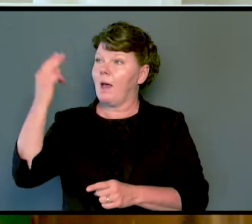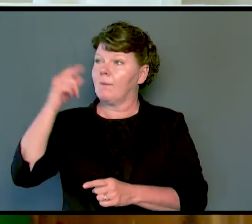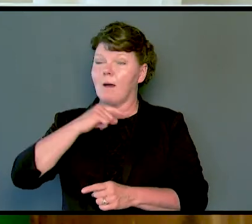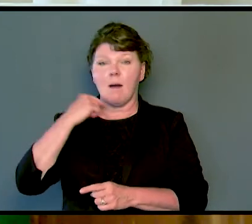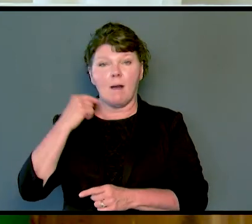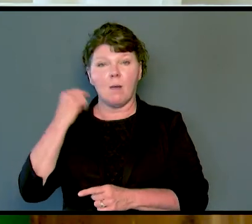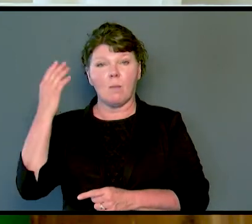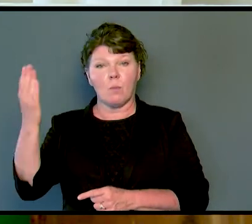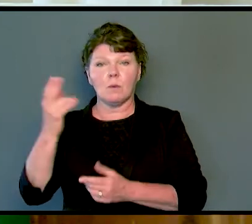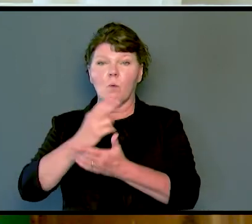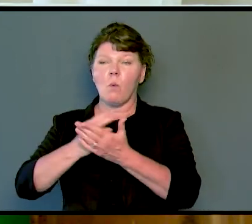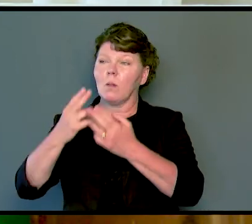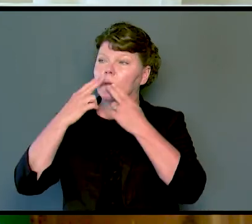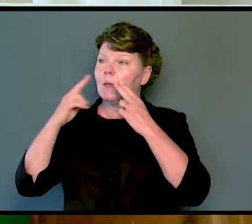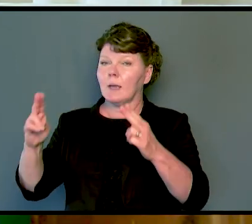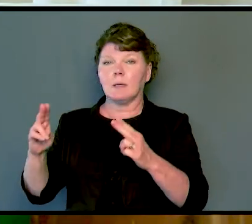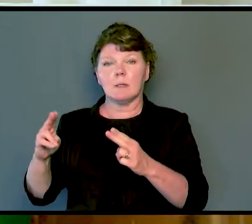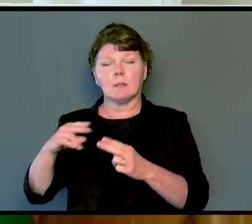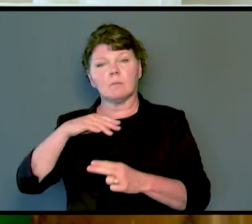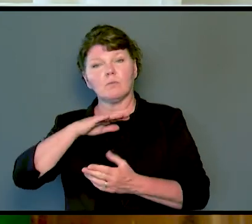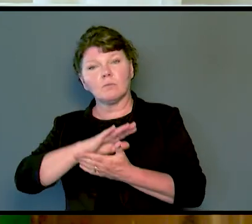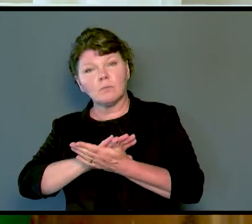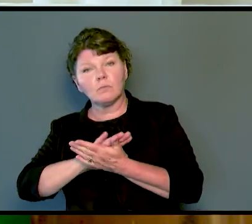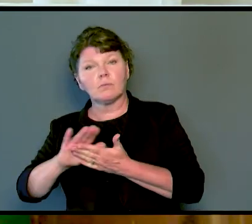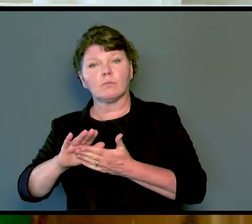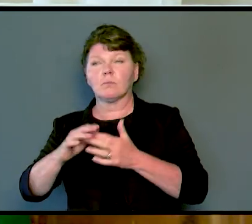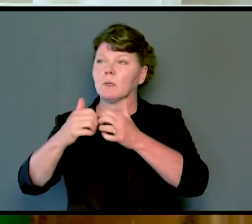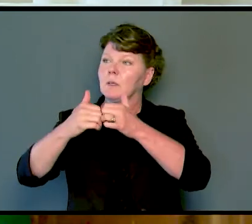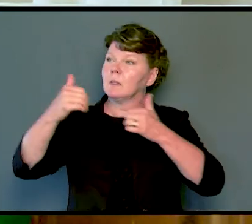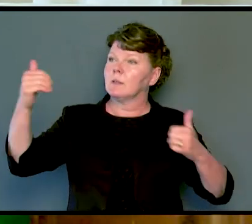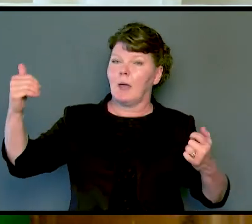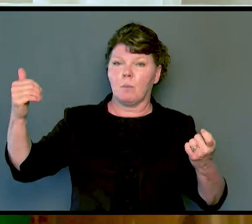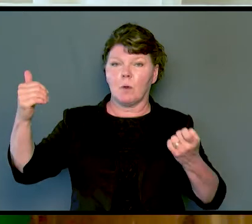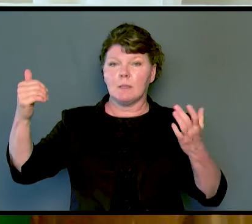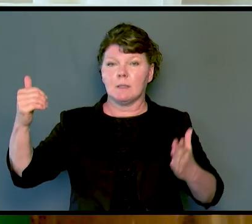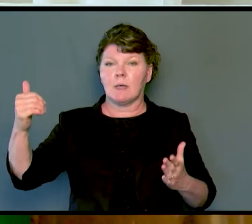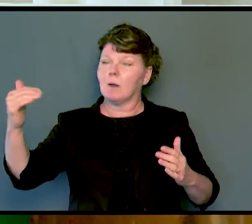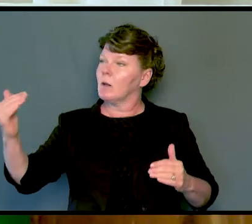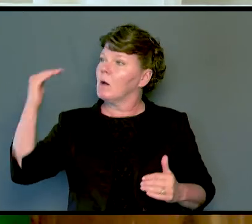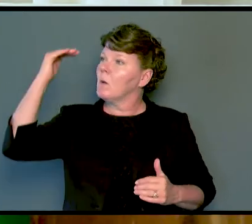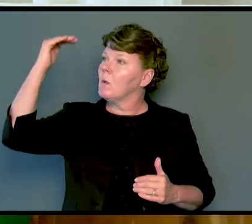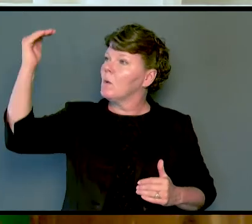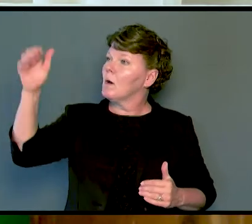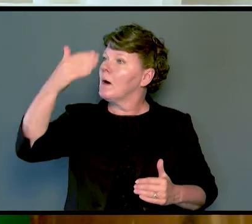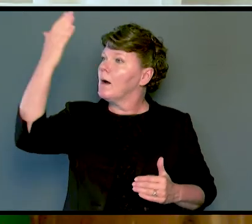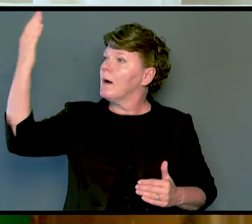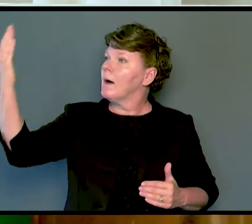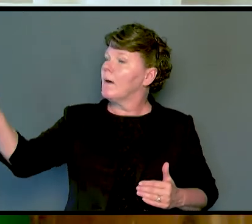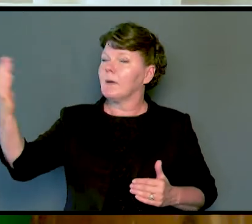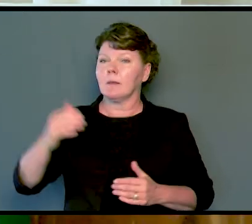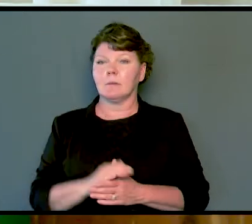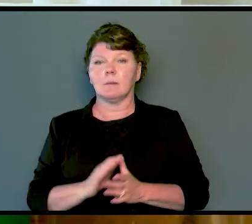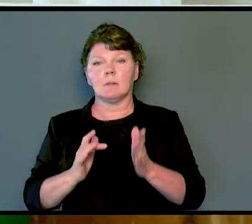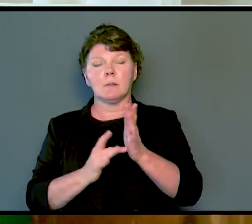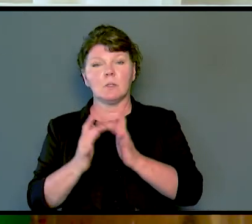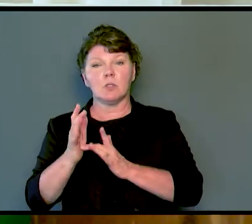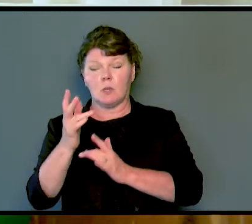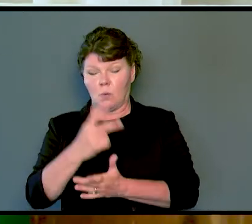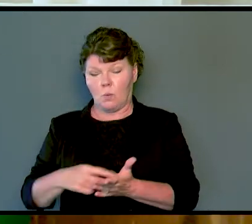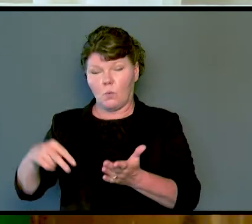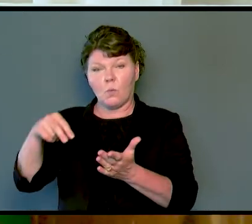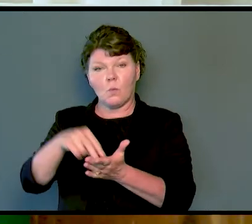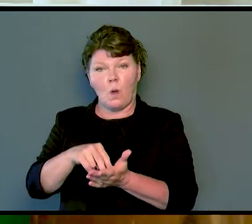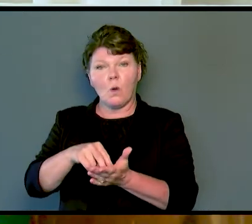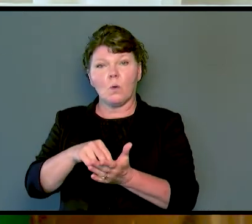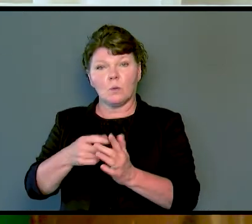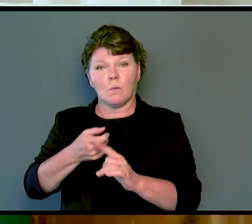a high priest, holy, innocent, unstained, separated from sinners, and exalted above the heavens. Jesus